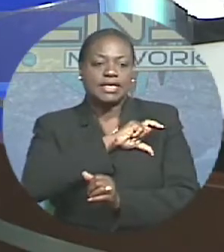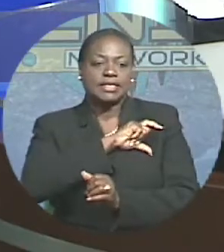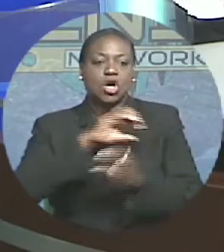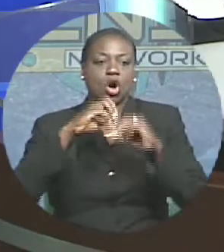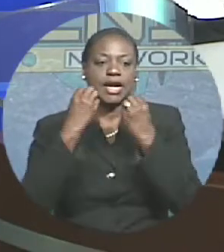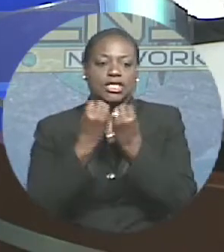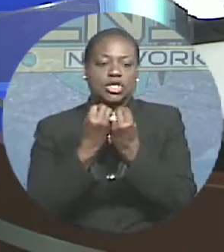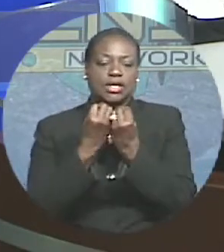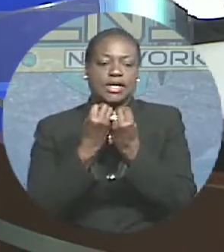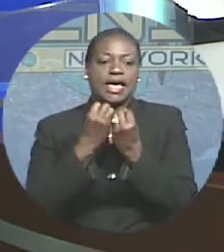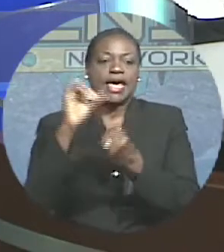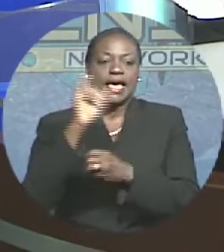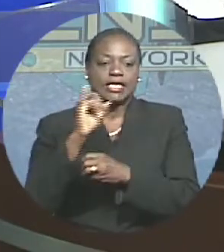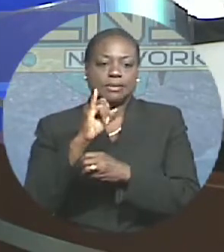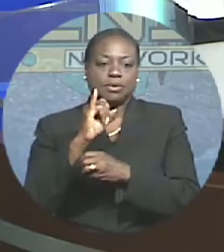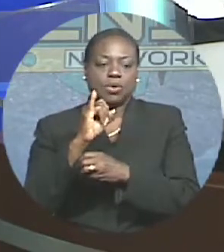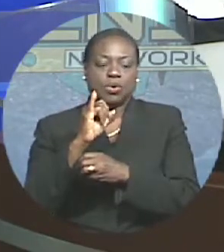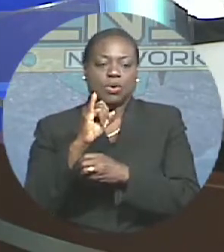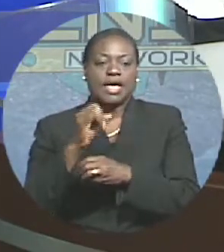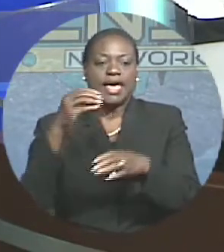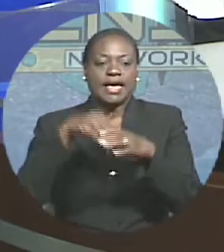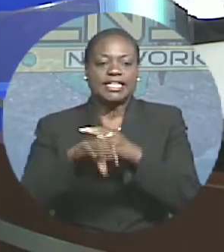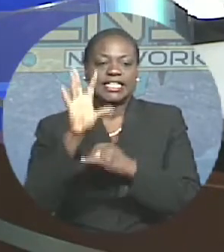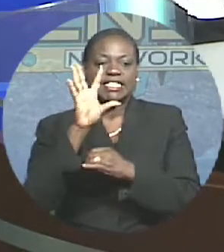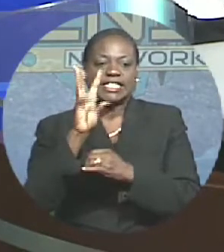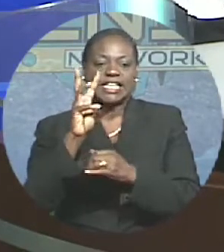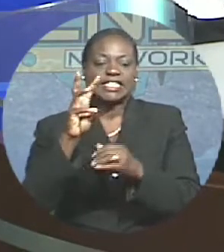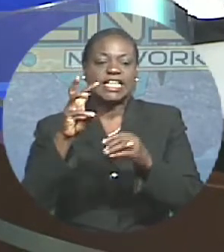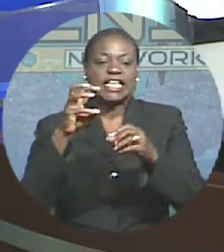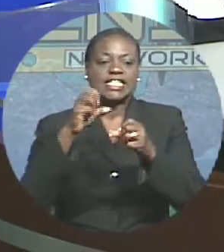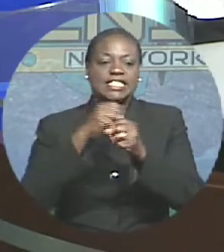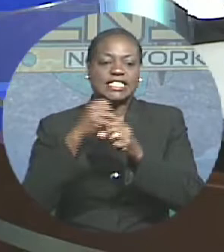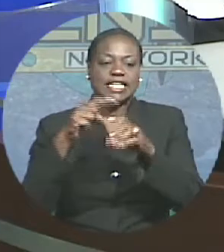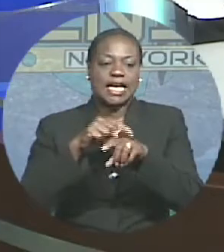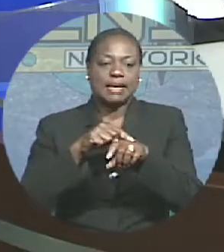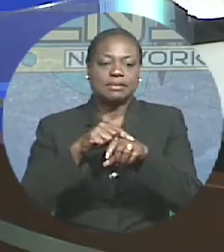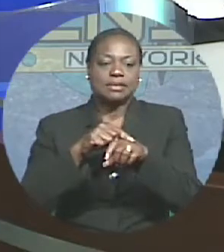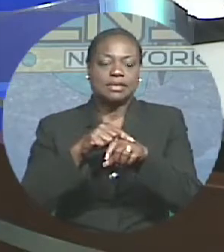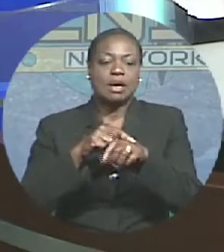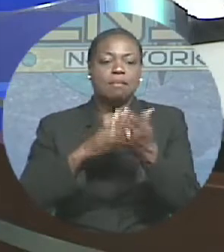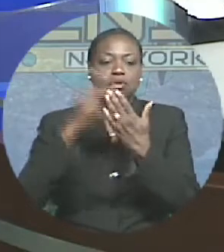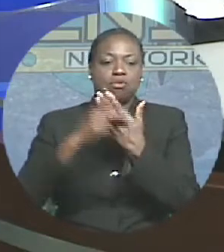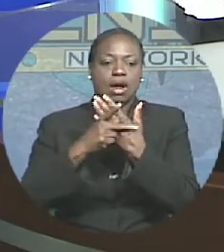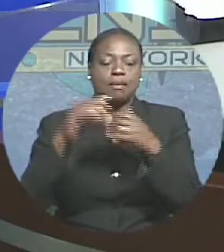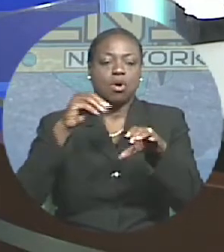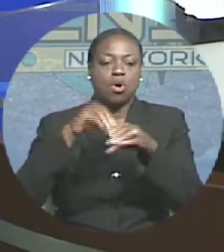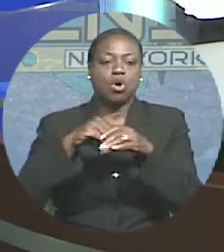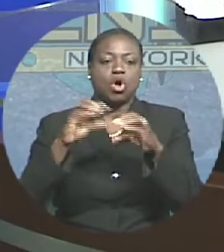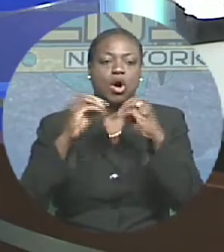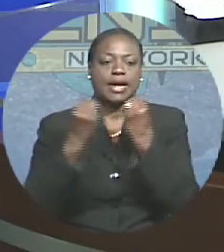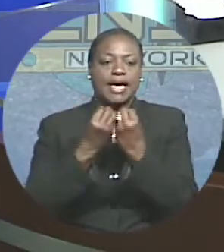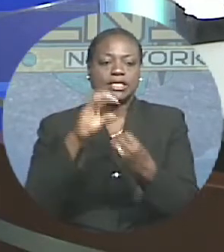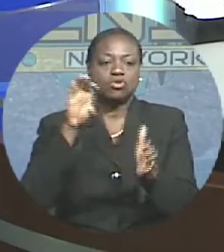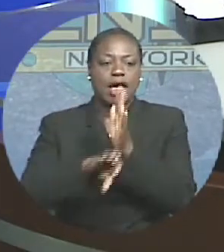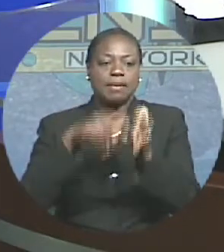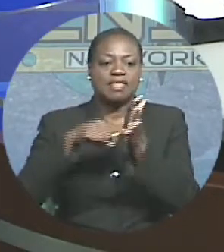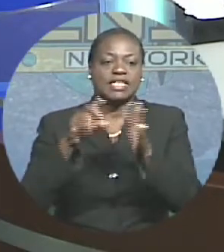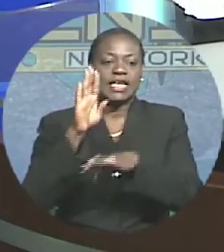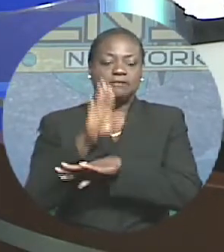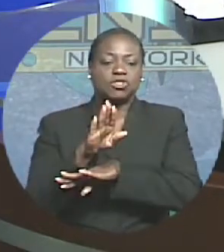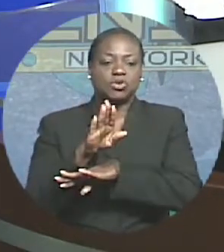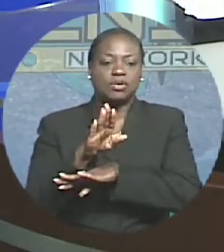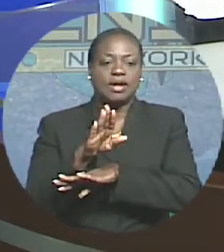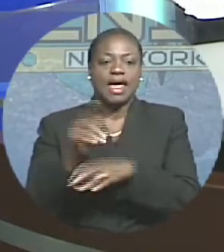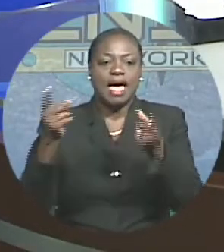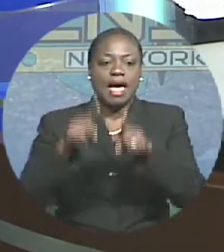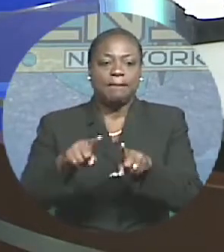Interpol, engaged its sixth session of its capacity-building program on organized crime this afternoon. The official session kicked off at the